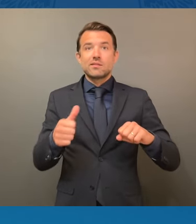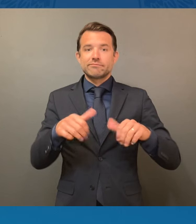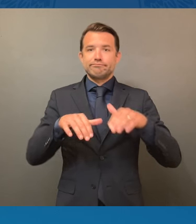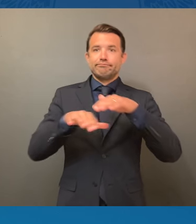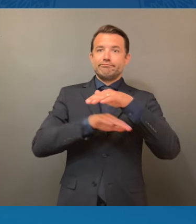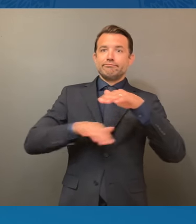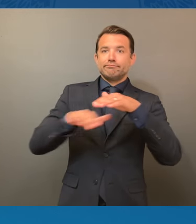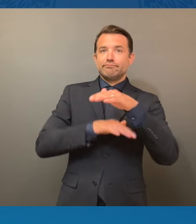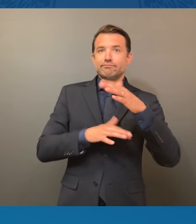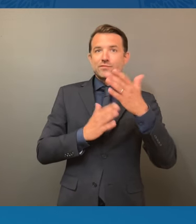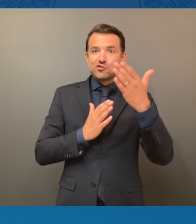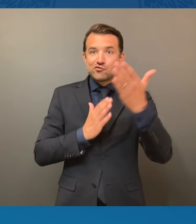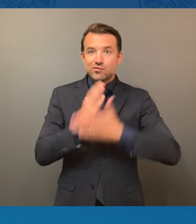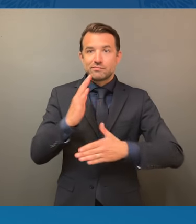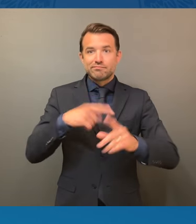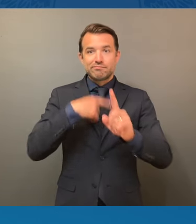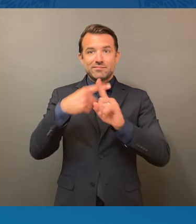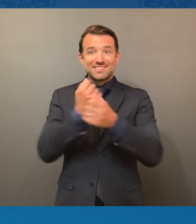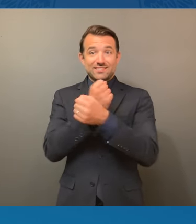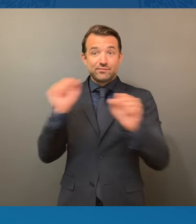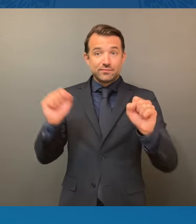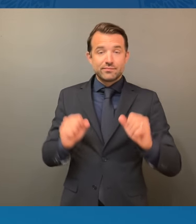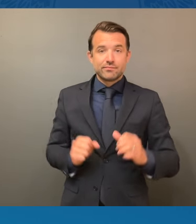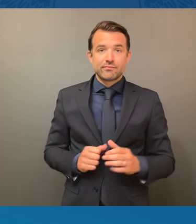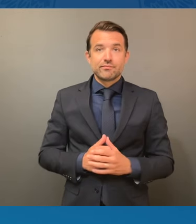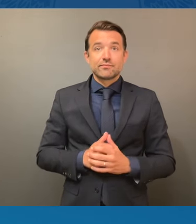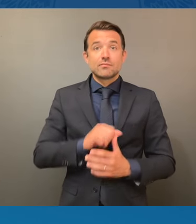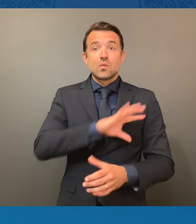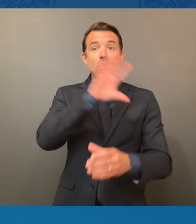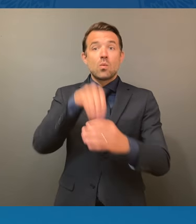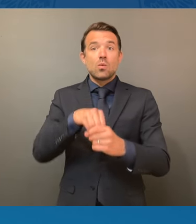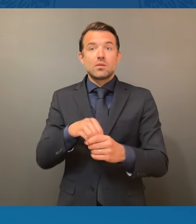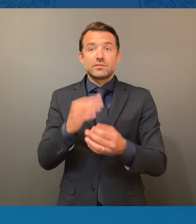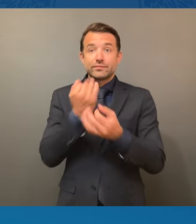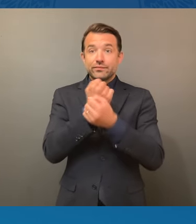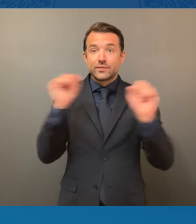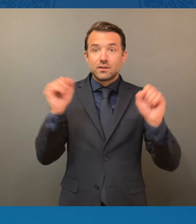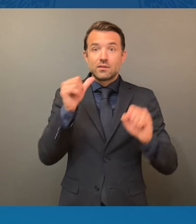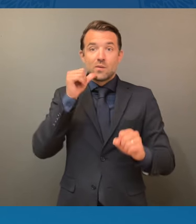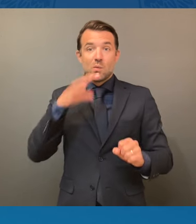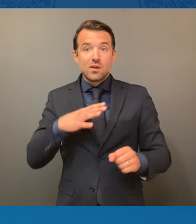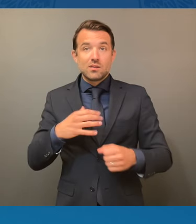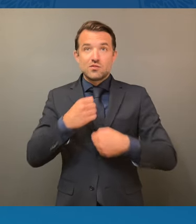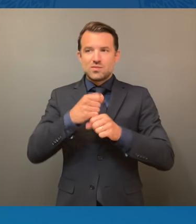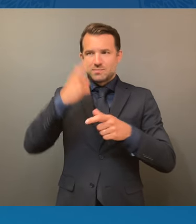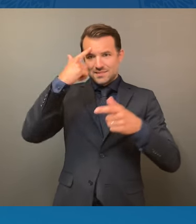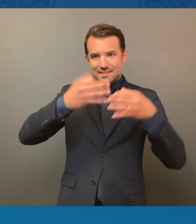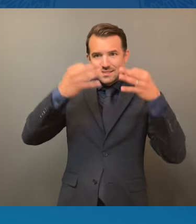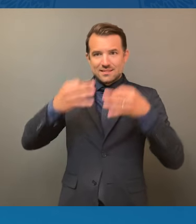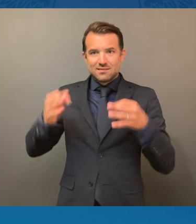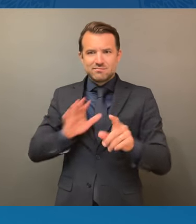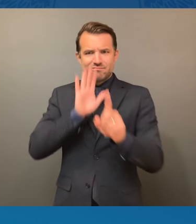including the freedom for a woman to make decisions about her own body.